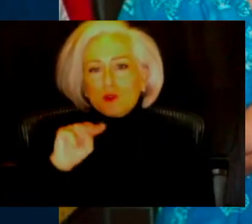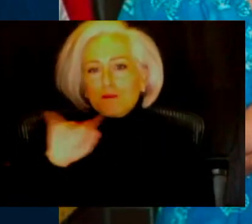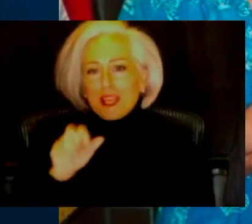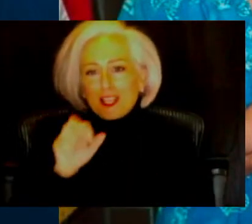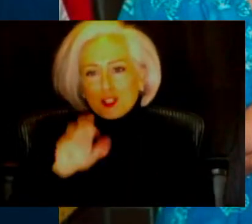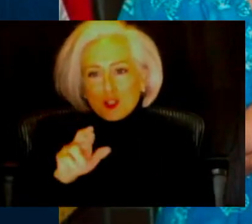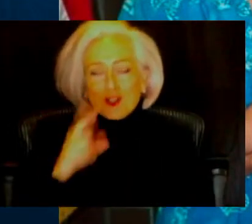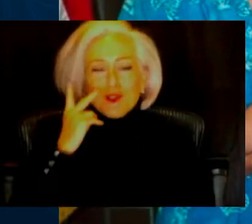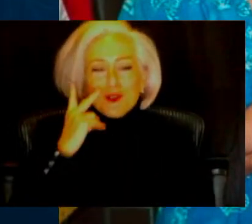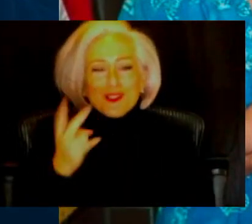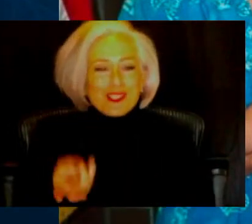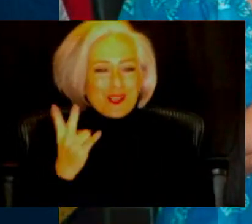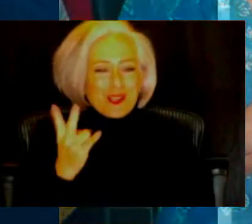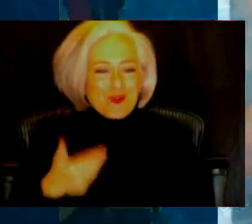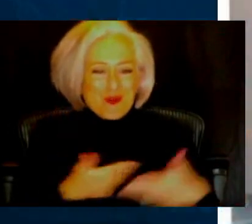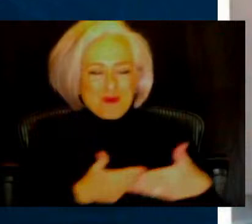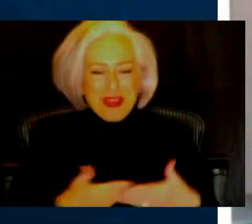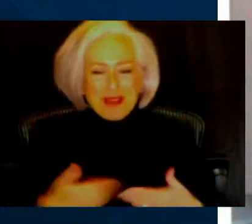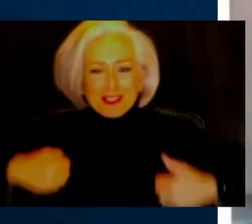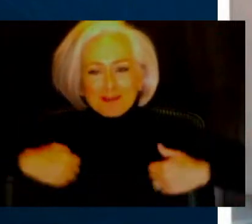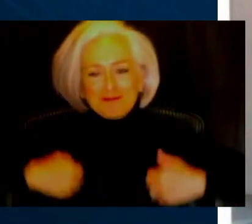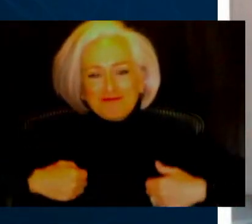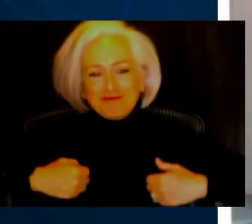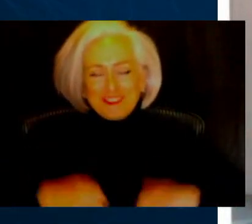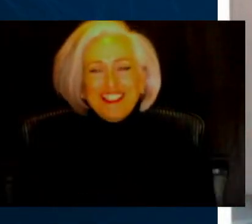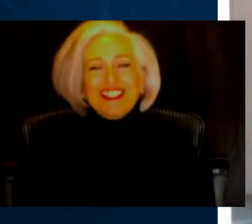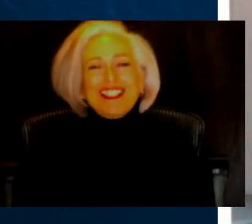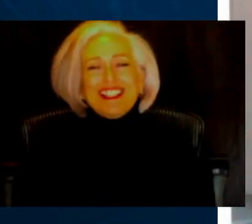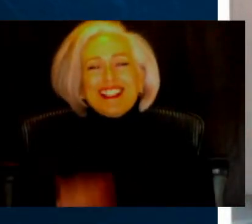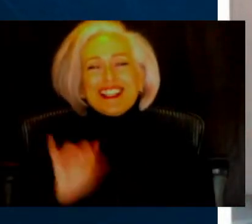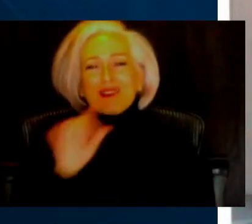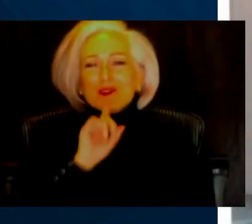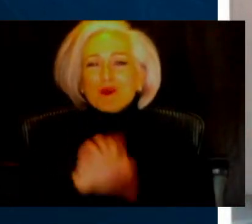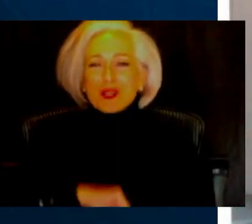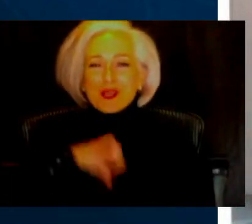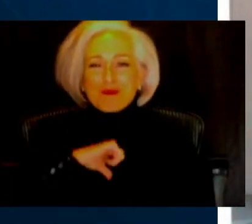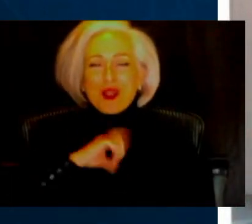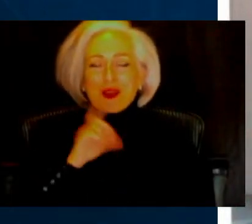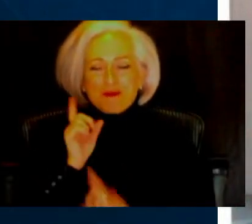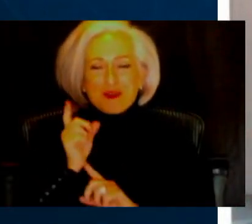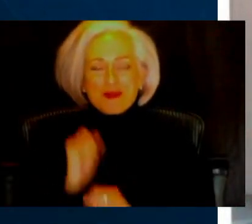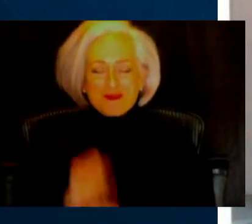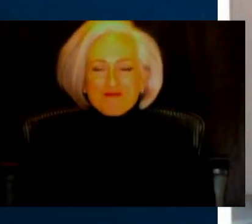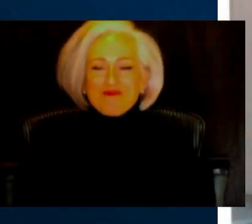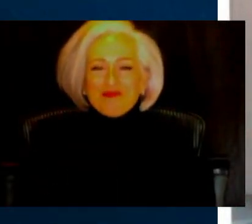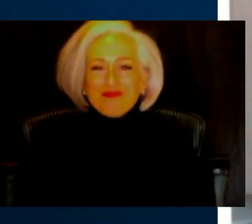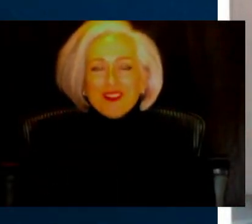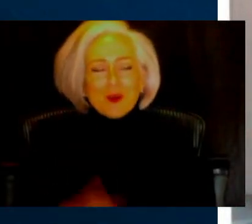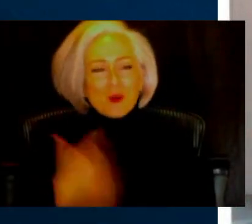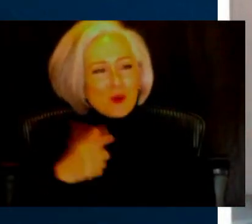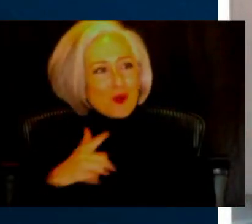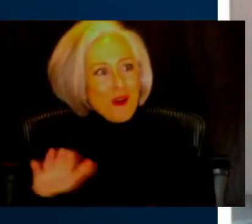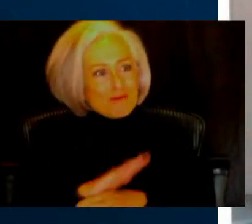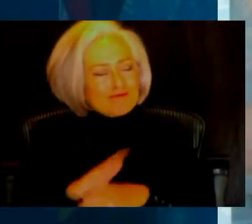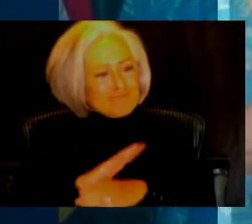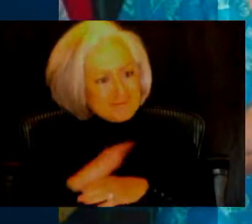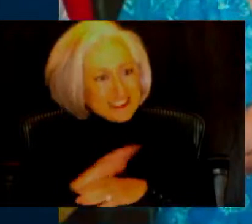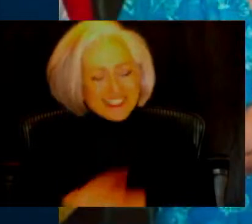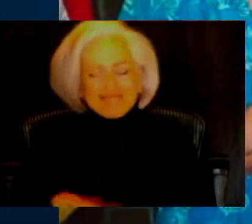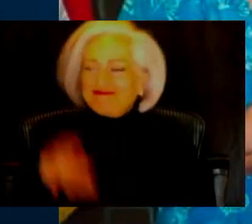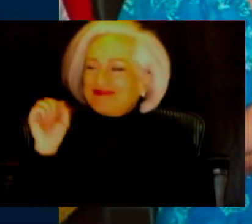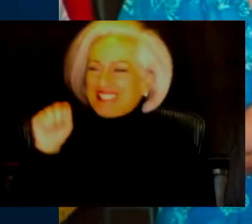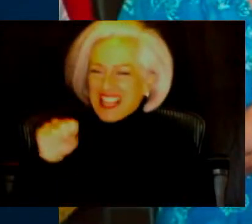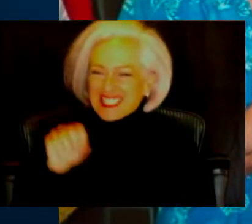arm there. But this was a really proud moment. I mean, like full on have your hands full. That's a for tough sure. battlefield right there. Yeah, That so